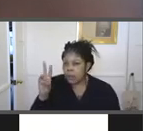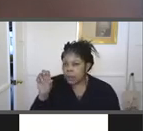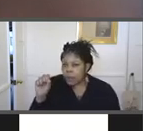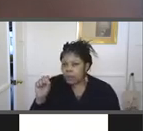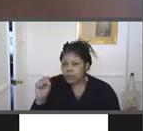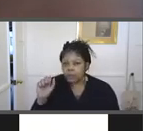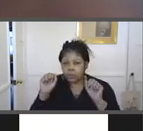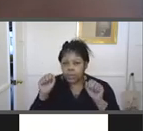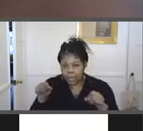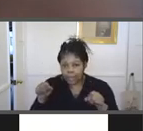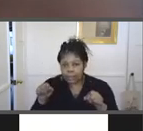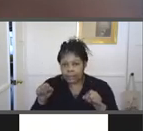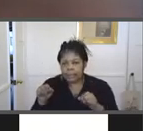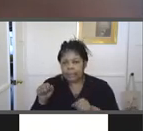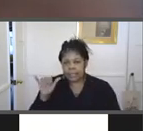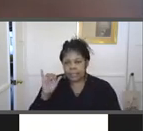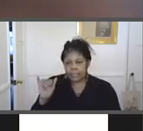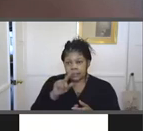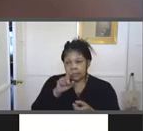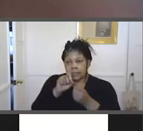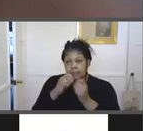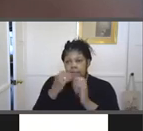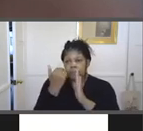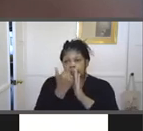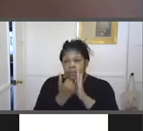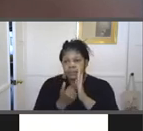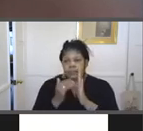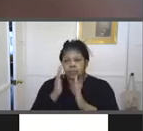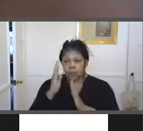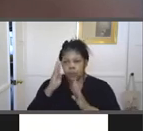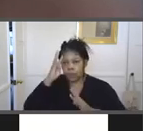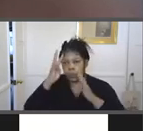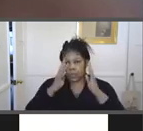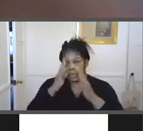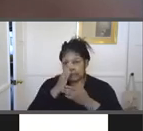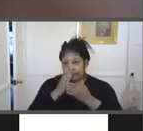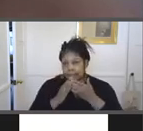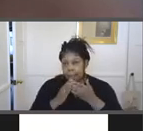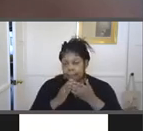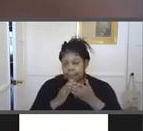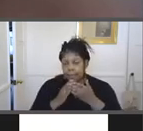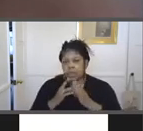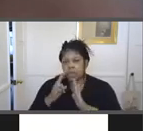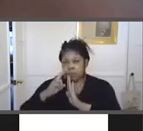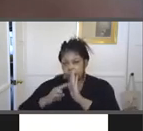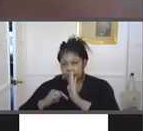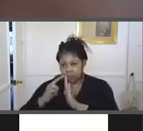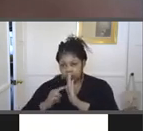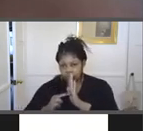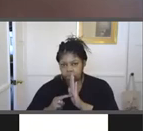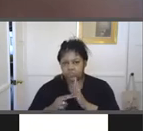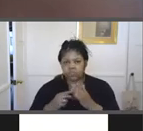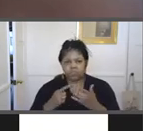particular lesson, we're going to use some and create some of our own artistic brushes. We're going to use some bristle